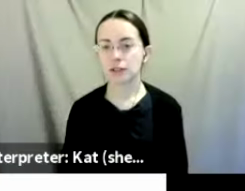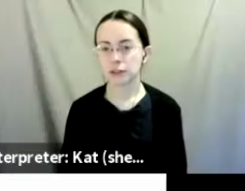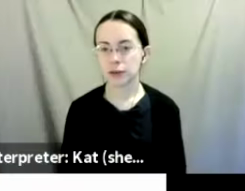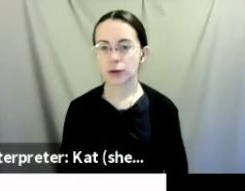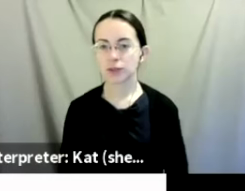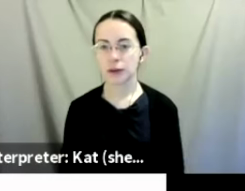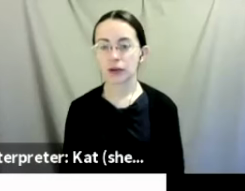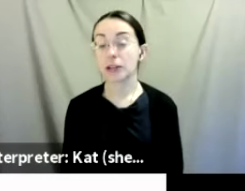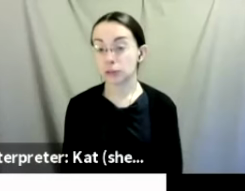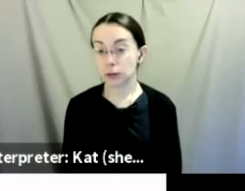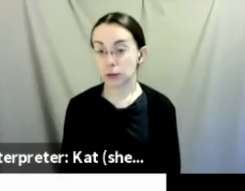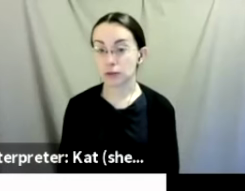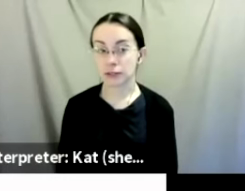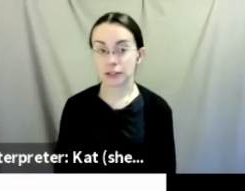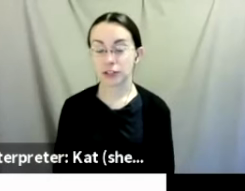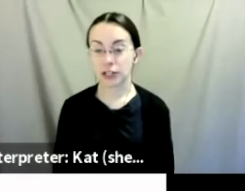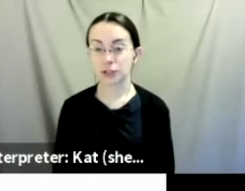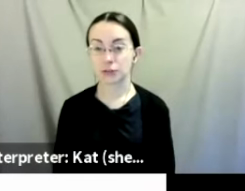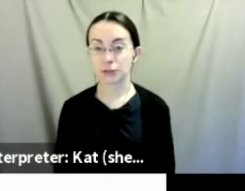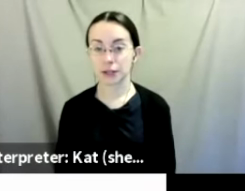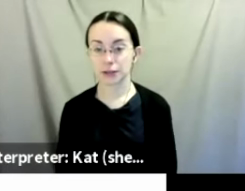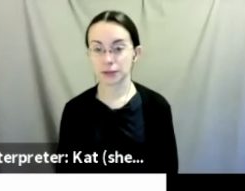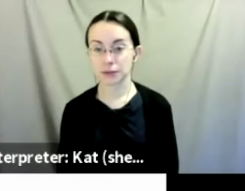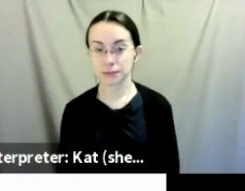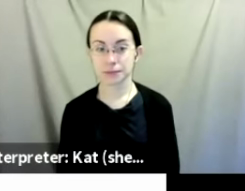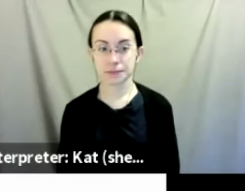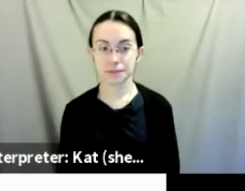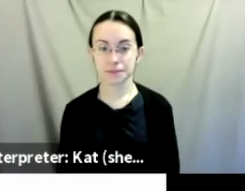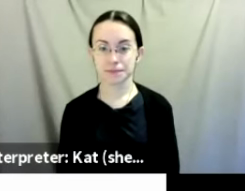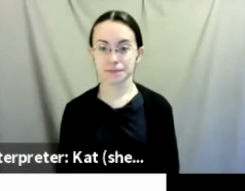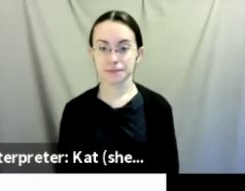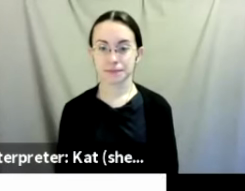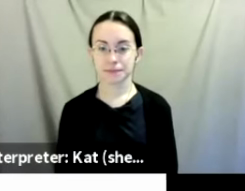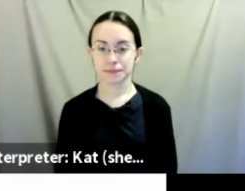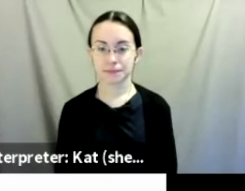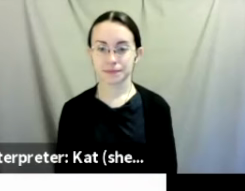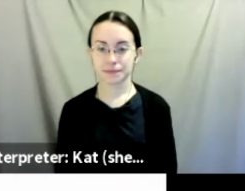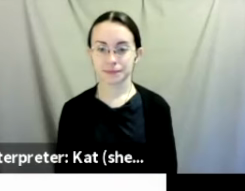There were also some quotes about informal sex education from peers.